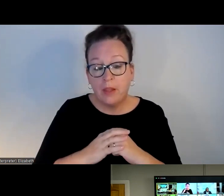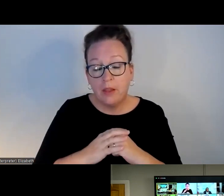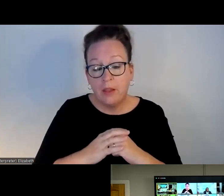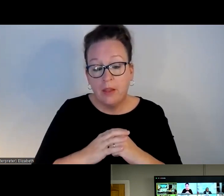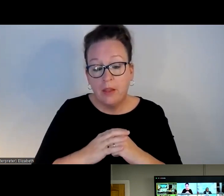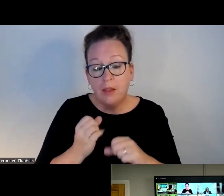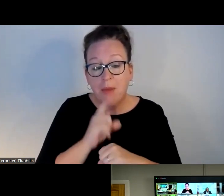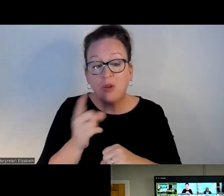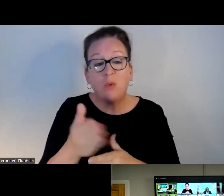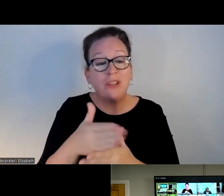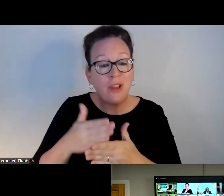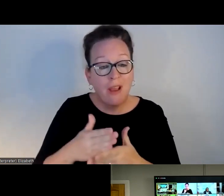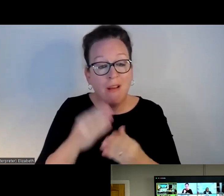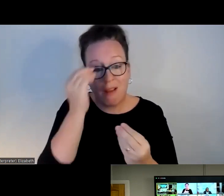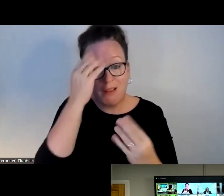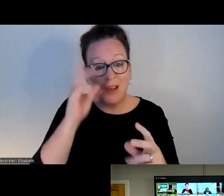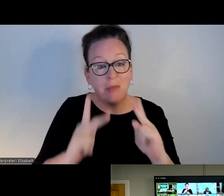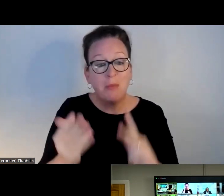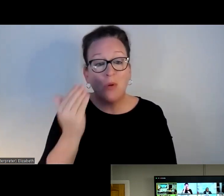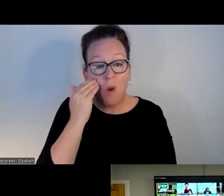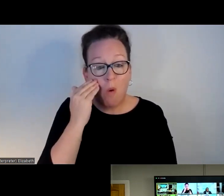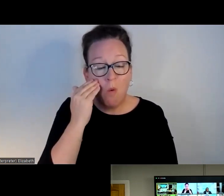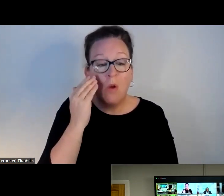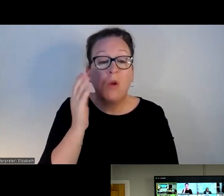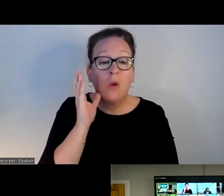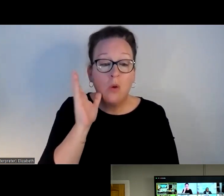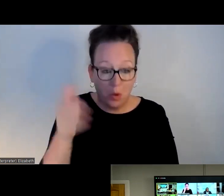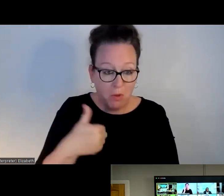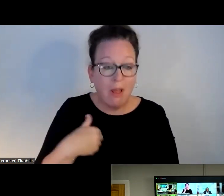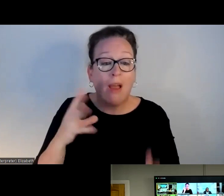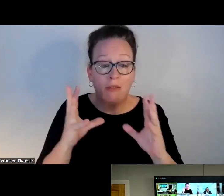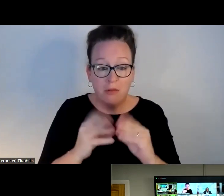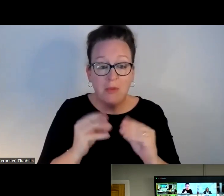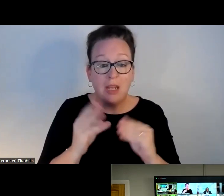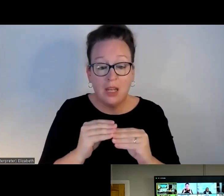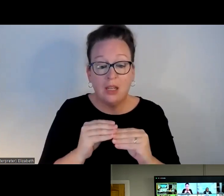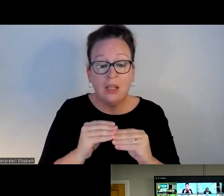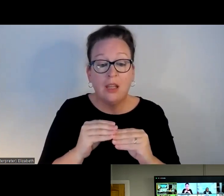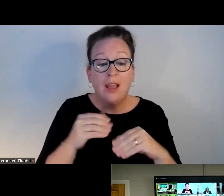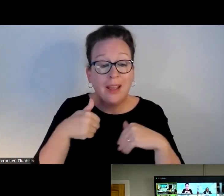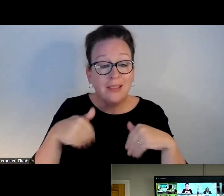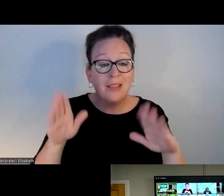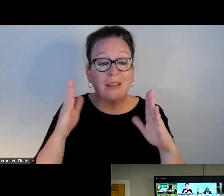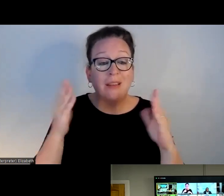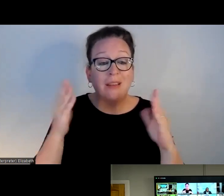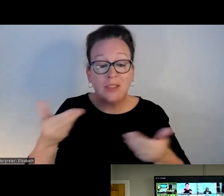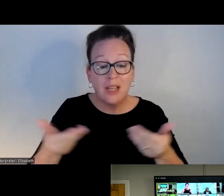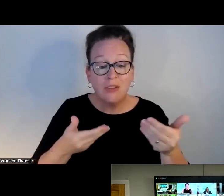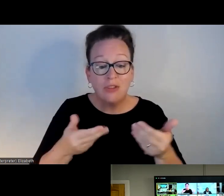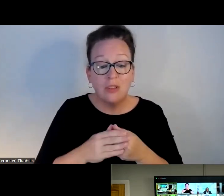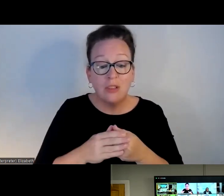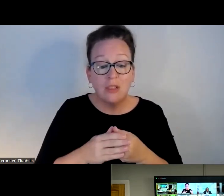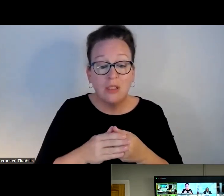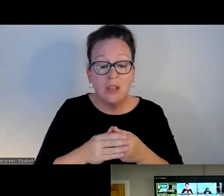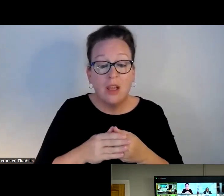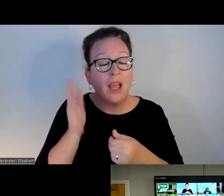sharing it and letting folks know that there will be a meeting and providing interpretation as an official working